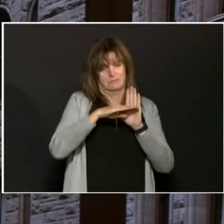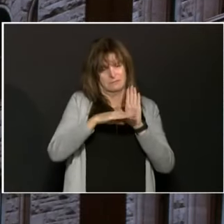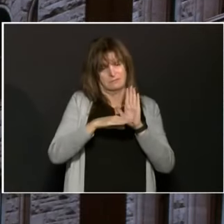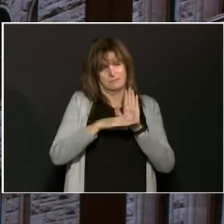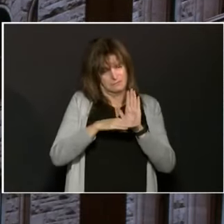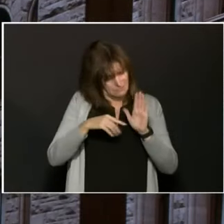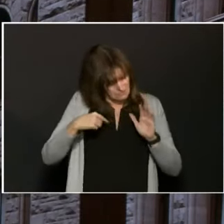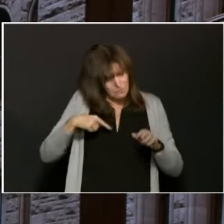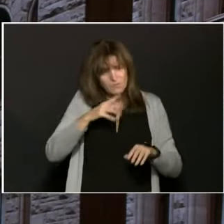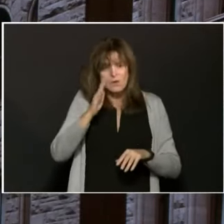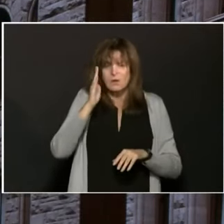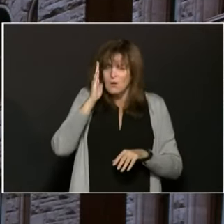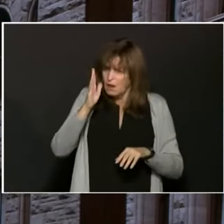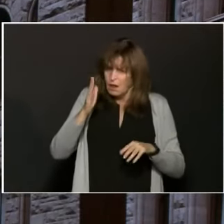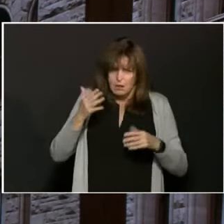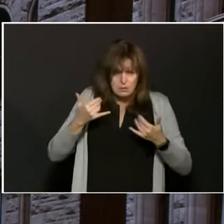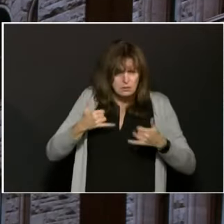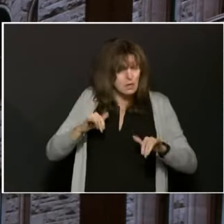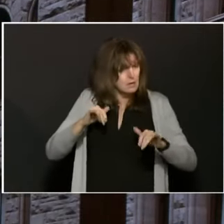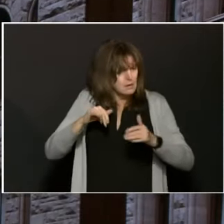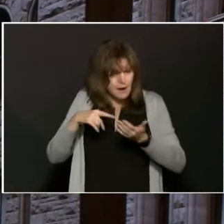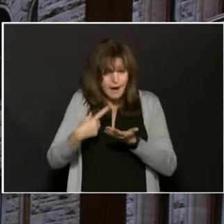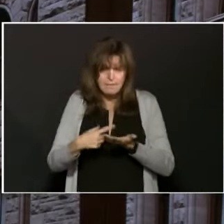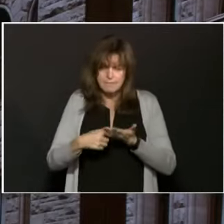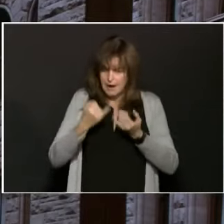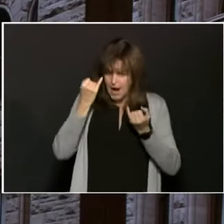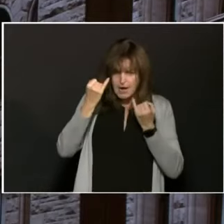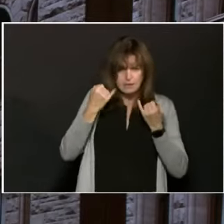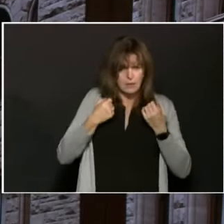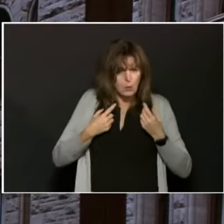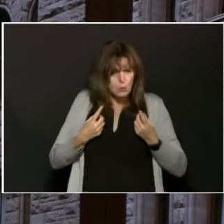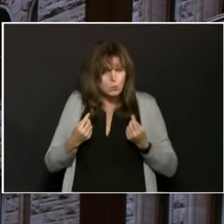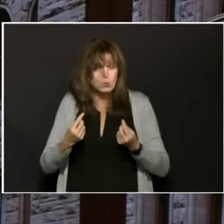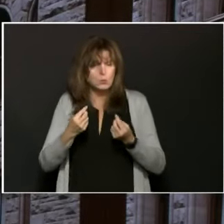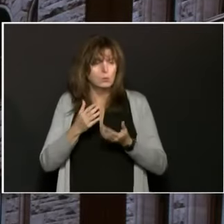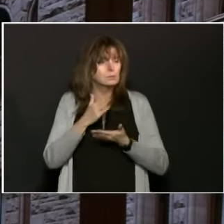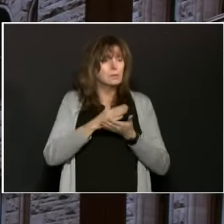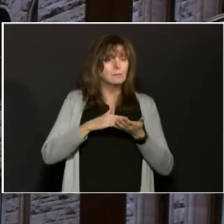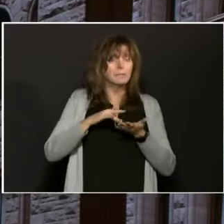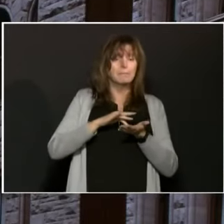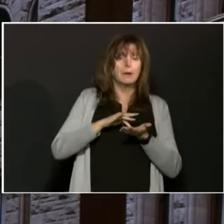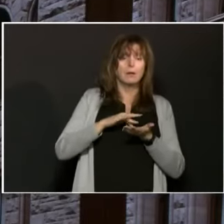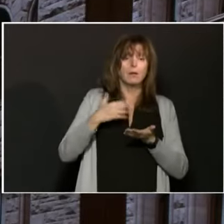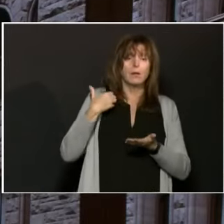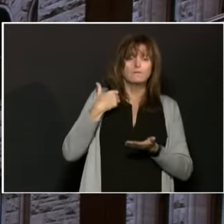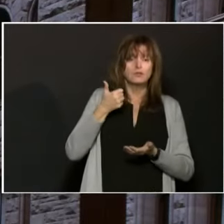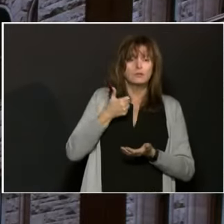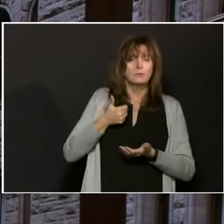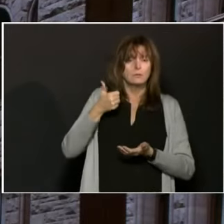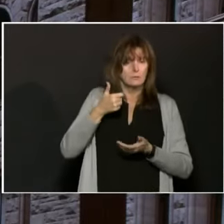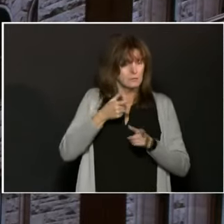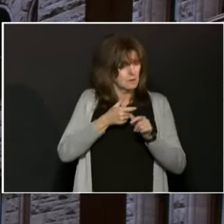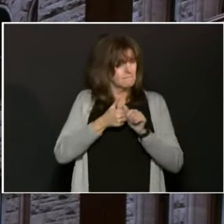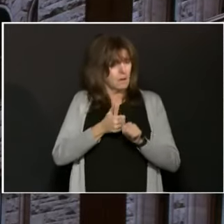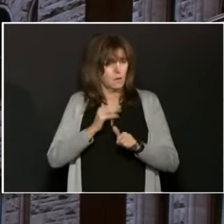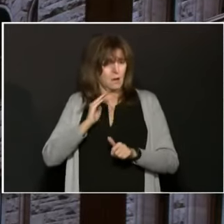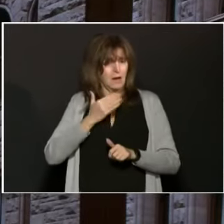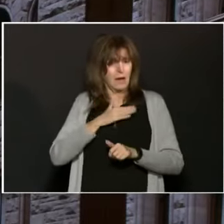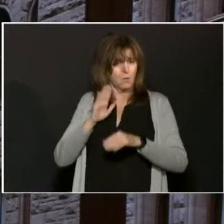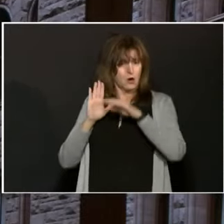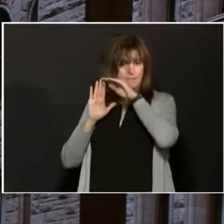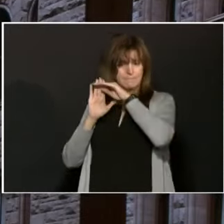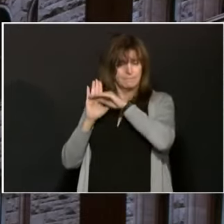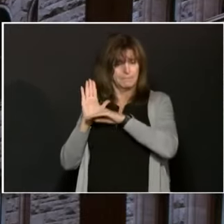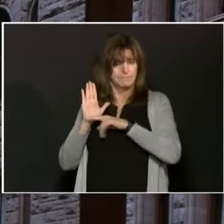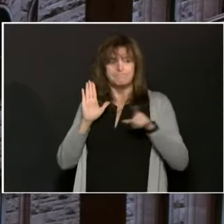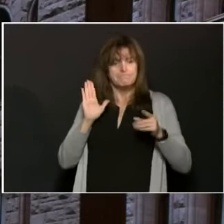ideas, and as you're seeing, some medical officers, health and areas, besides the restrictions in the framework, have put in even further orders as they